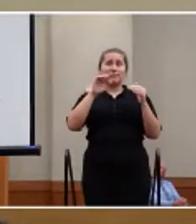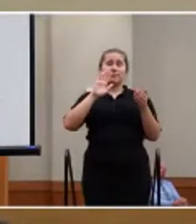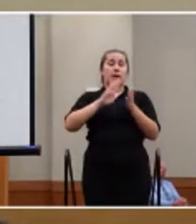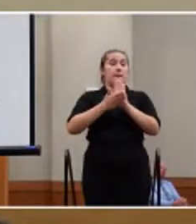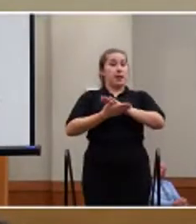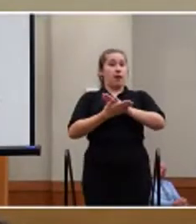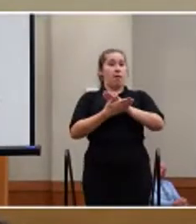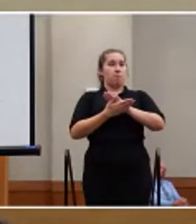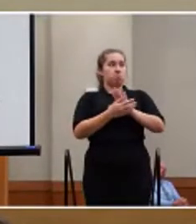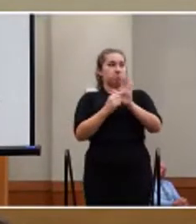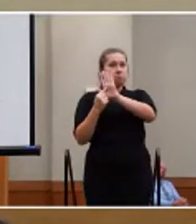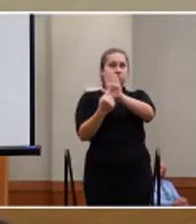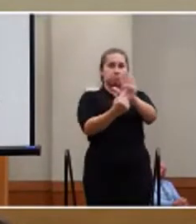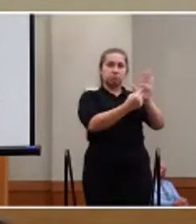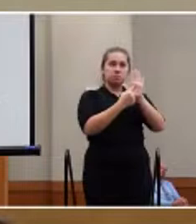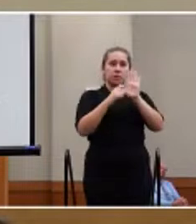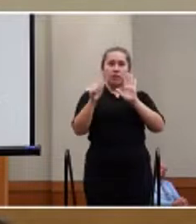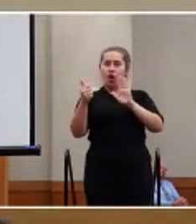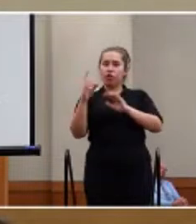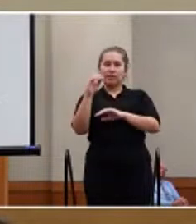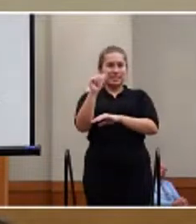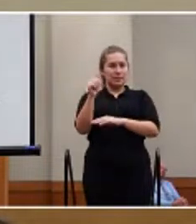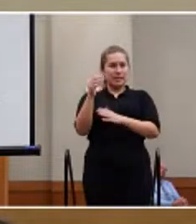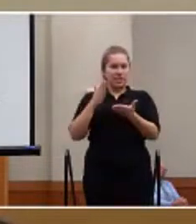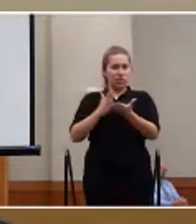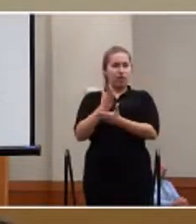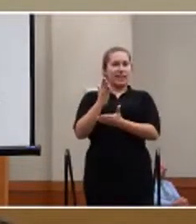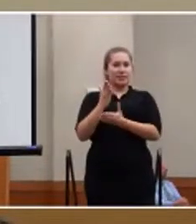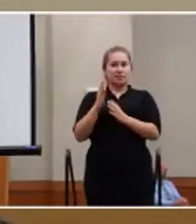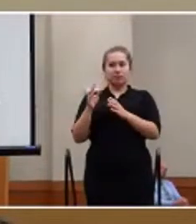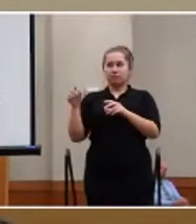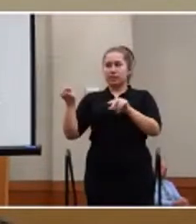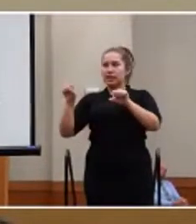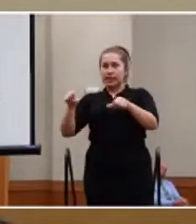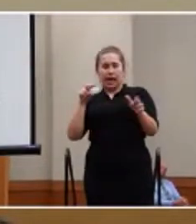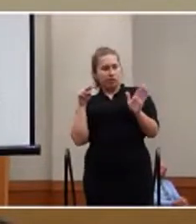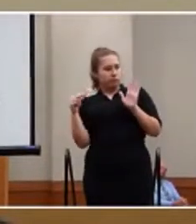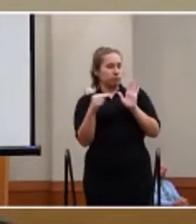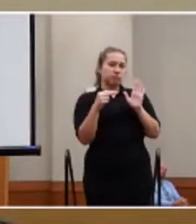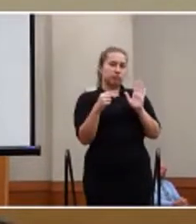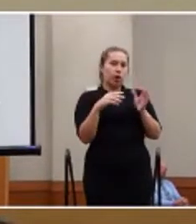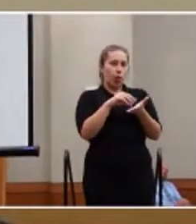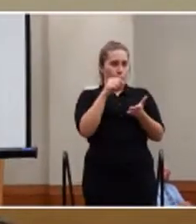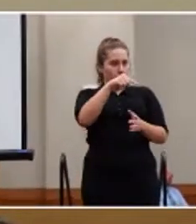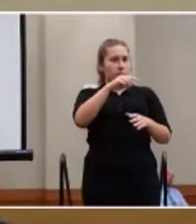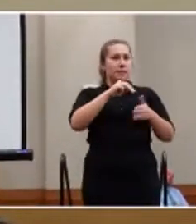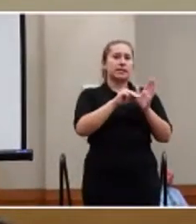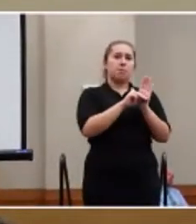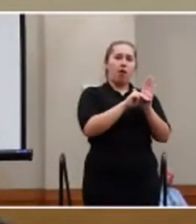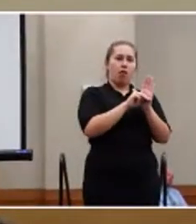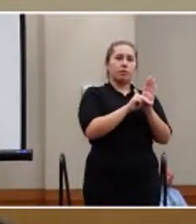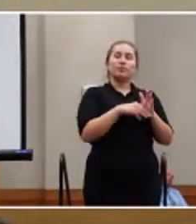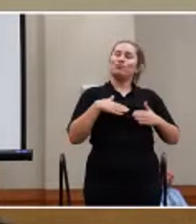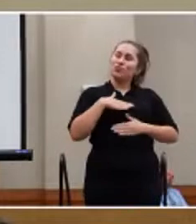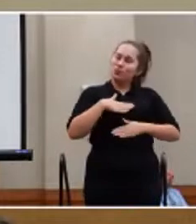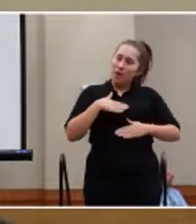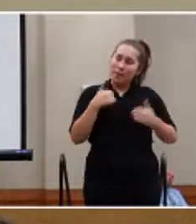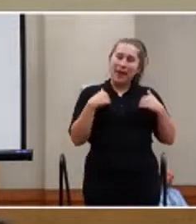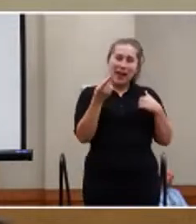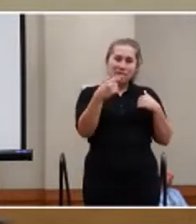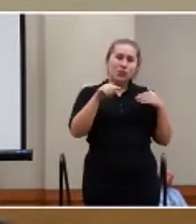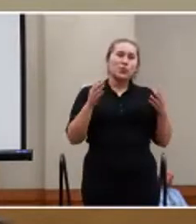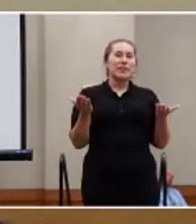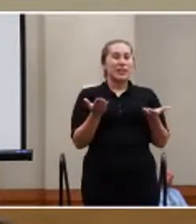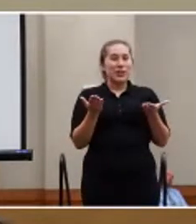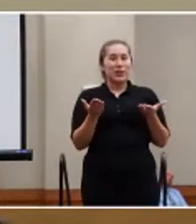disability rights, historical and forward-looking efforts in the future. Really pleased to have you here, and we look forward